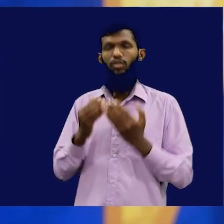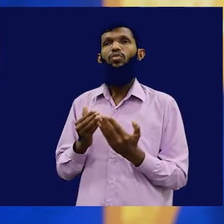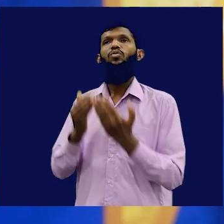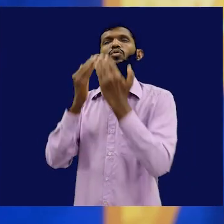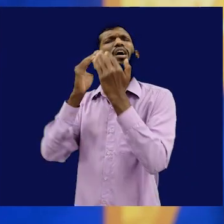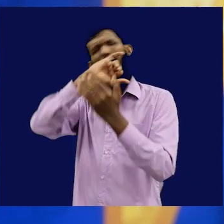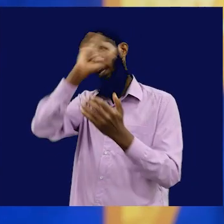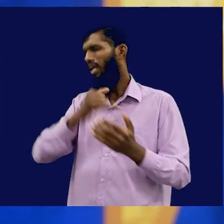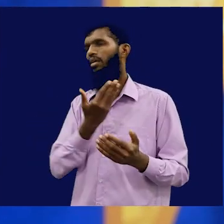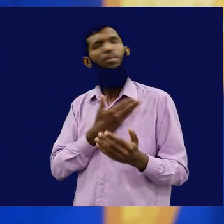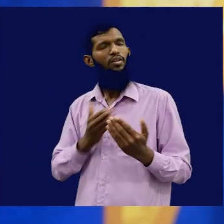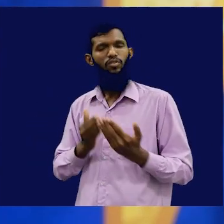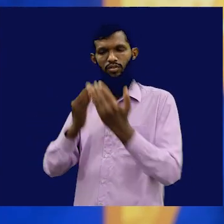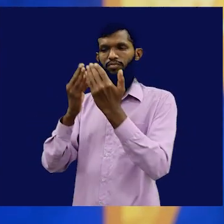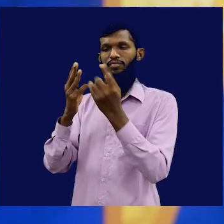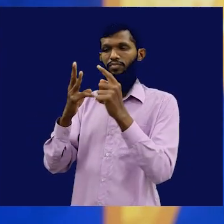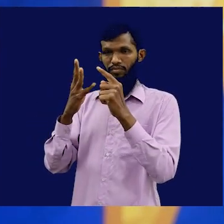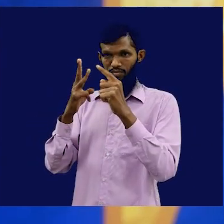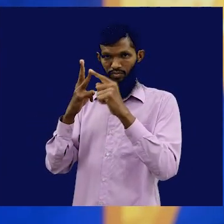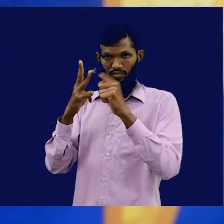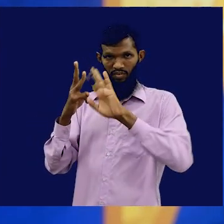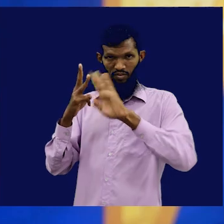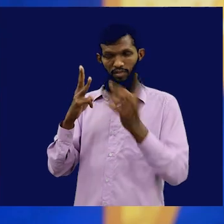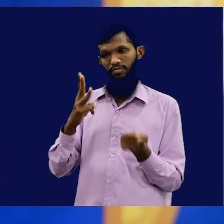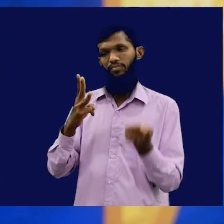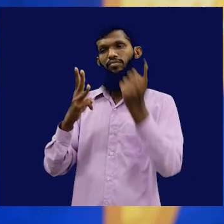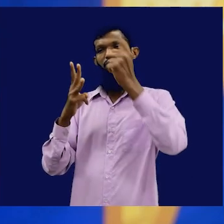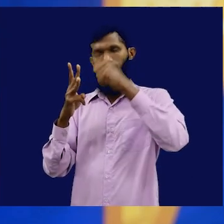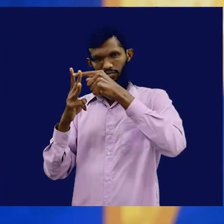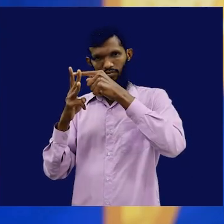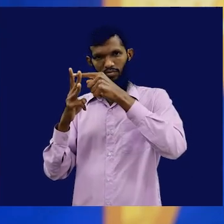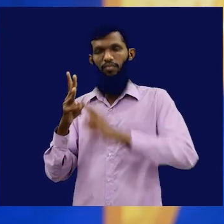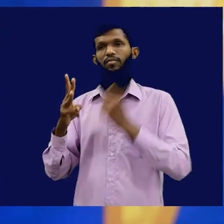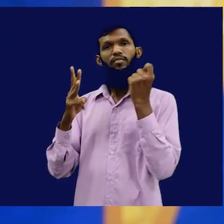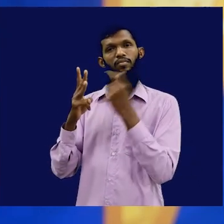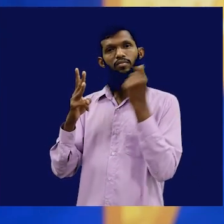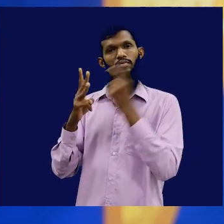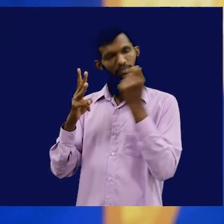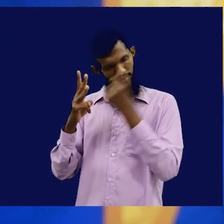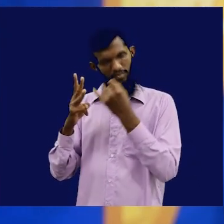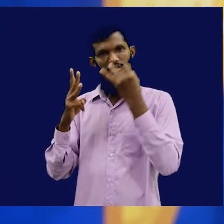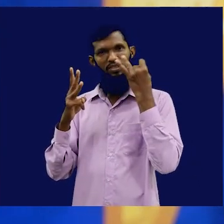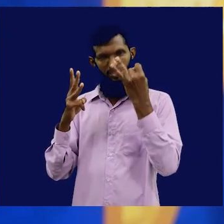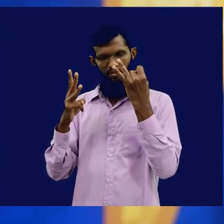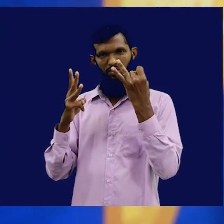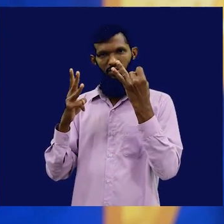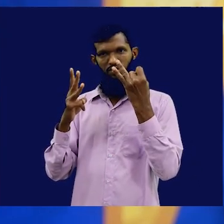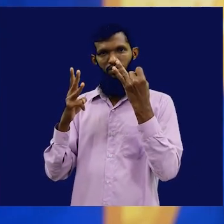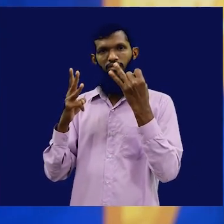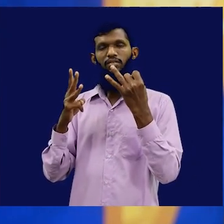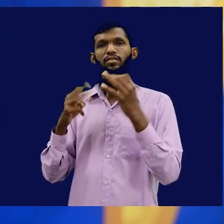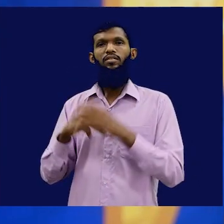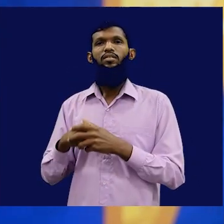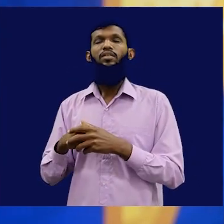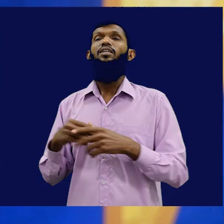Dua. Any Dua you want, you wish to, you can make. After stoning small Jamra, then you have to go to the middle Jamra.